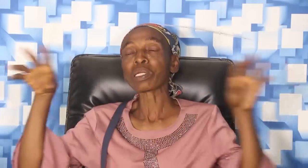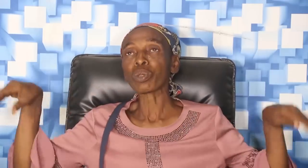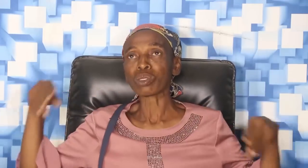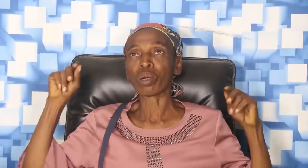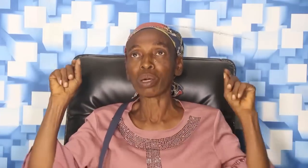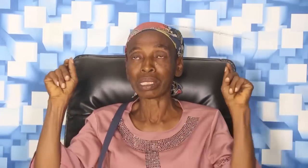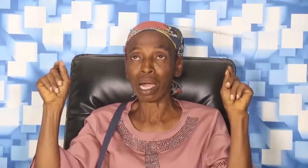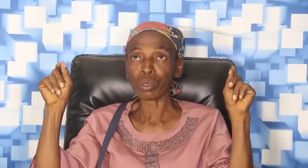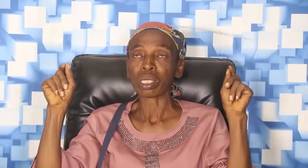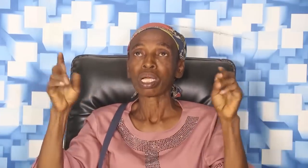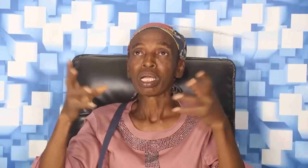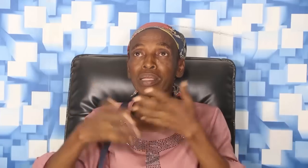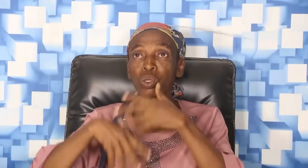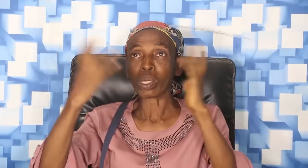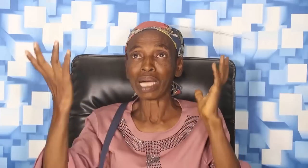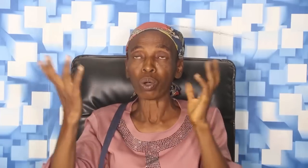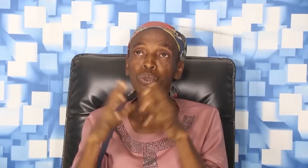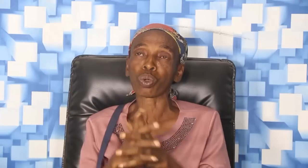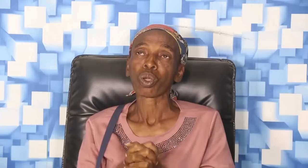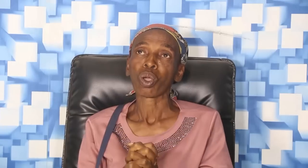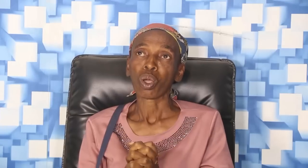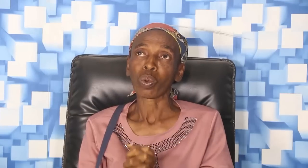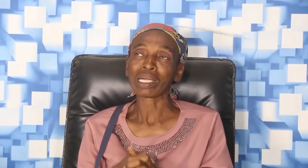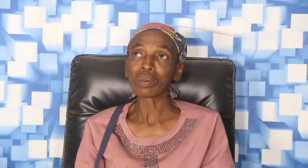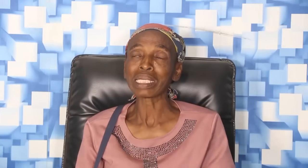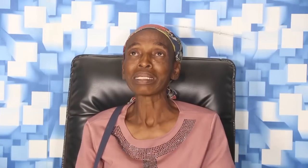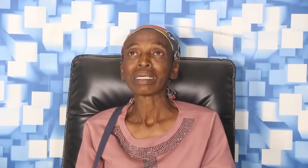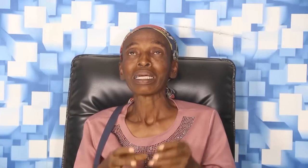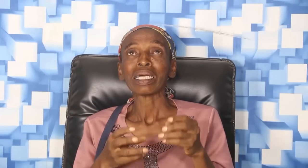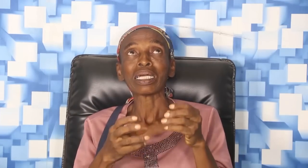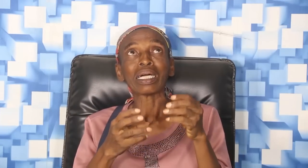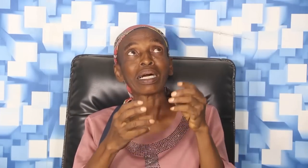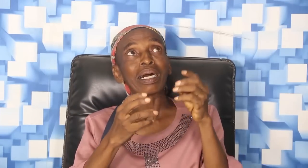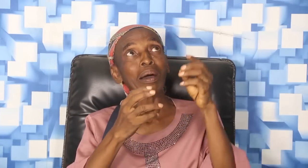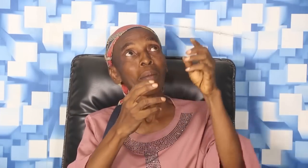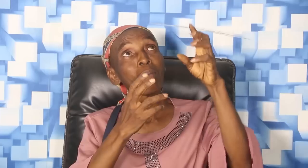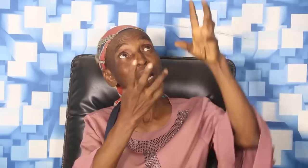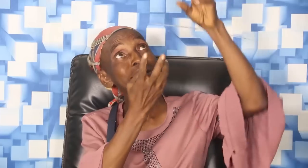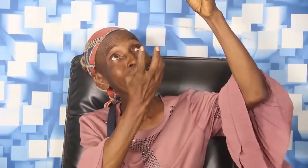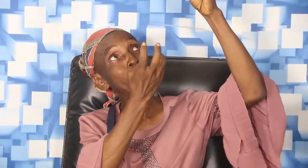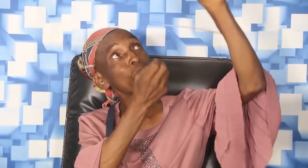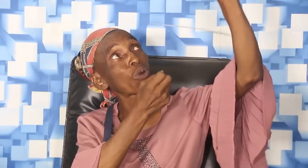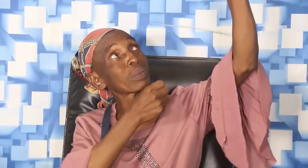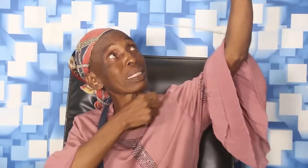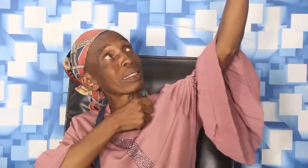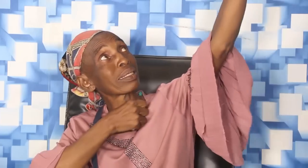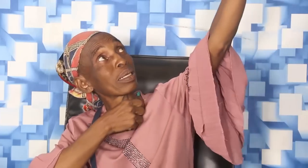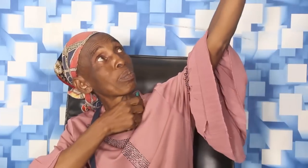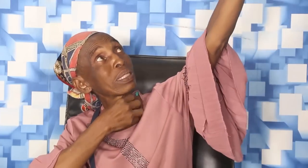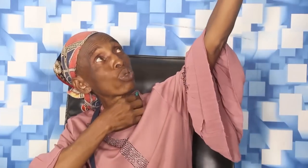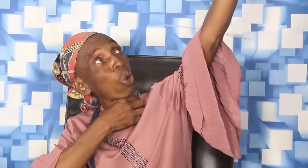home. I sprinkled it all around the house, then the water also. What I now did, a bird came out from